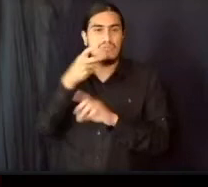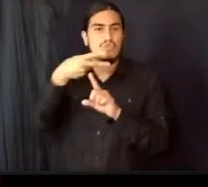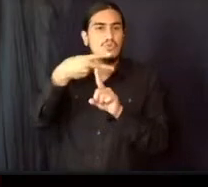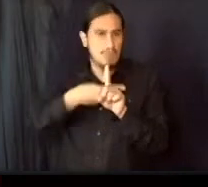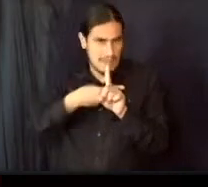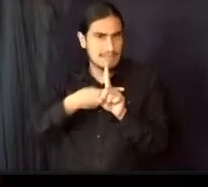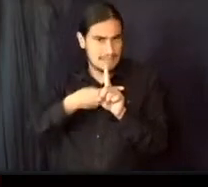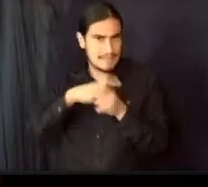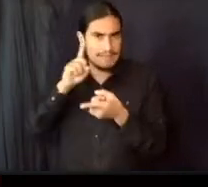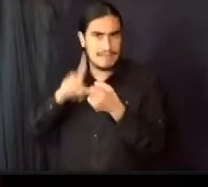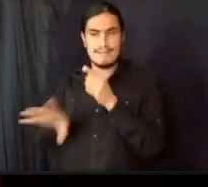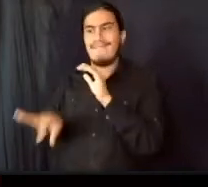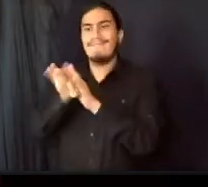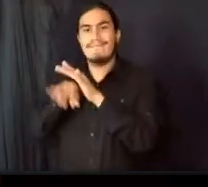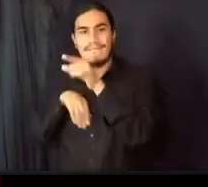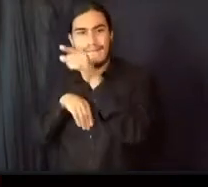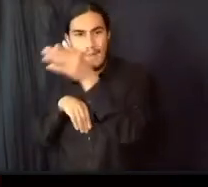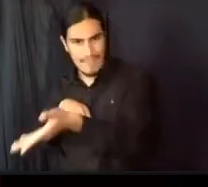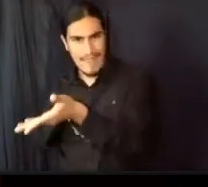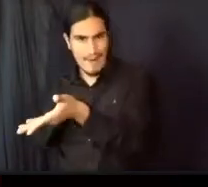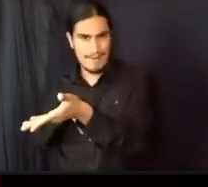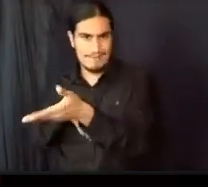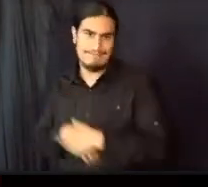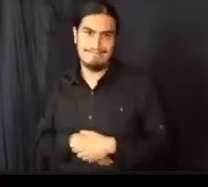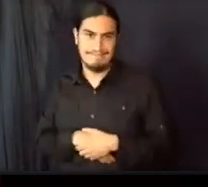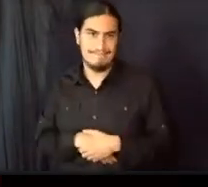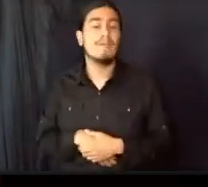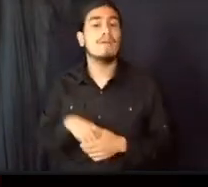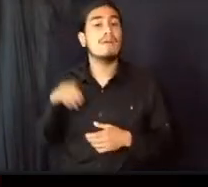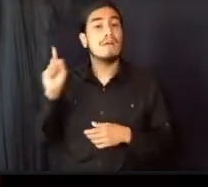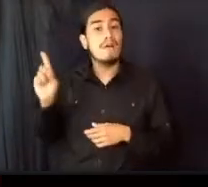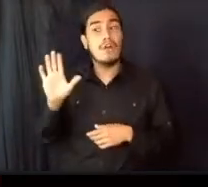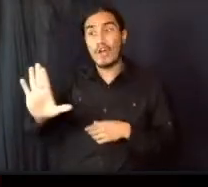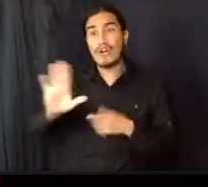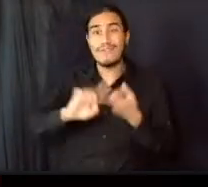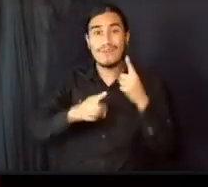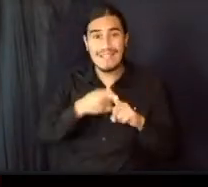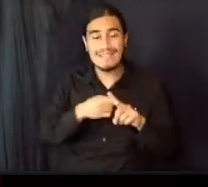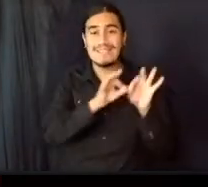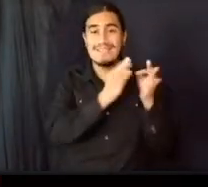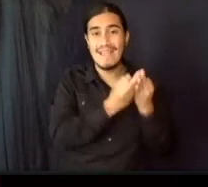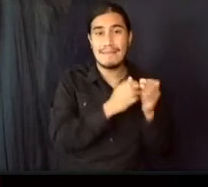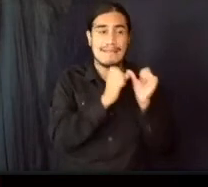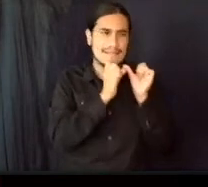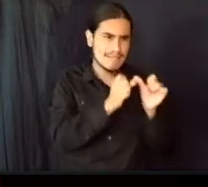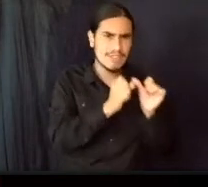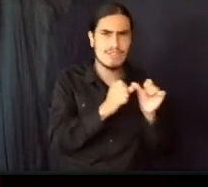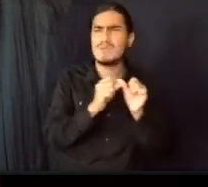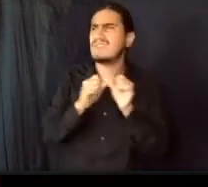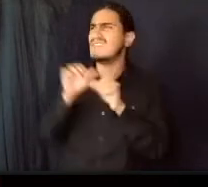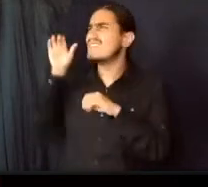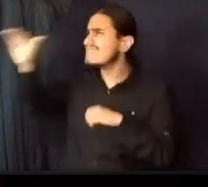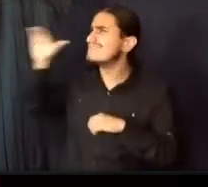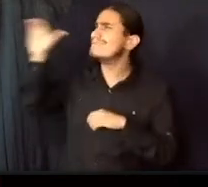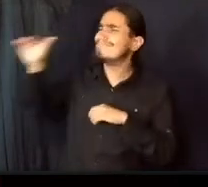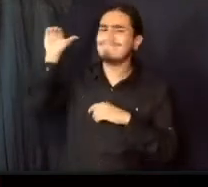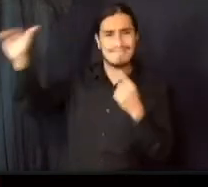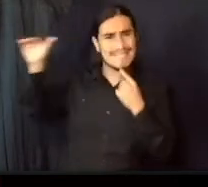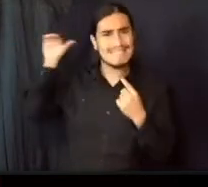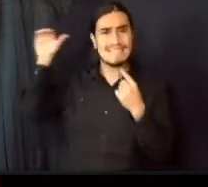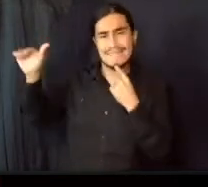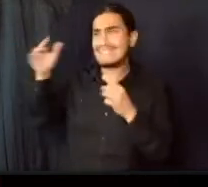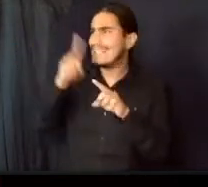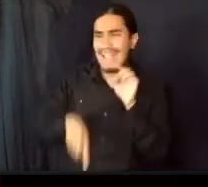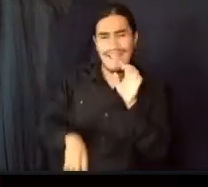her remains in the nearby forest. The friends and her family continuously pressed that she was missing. She had